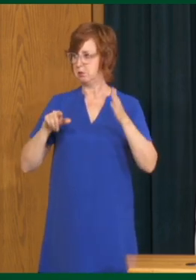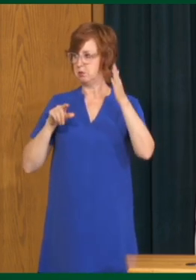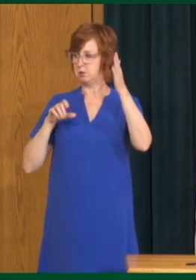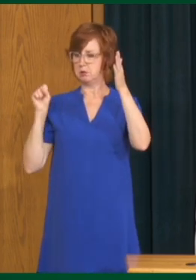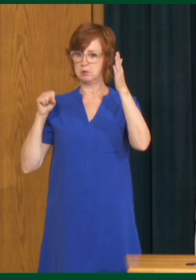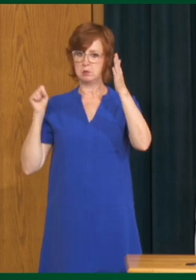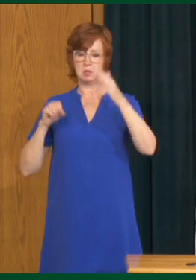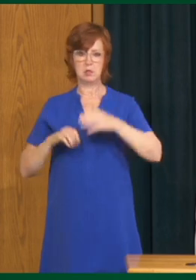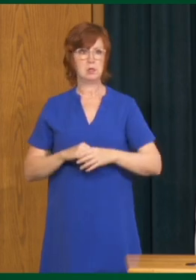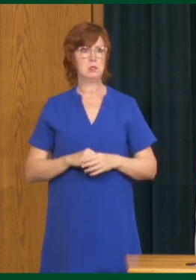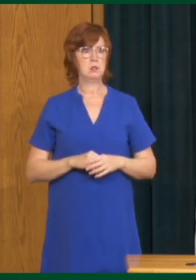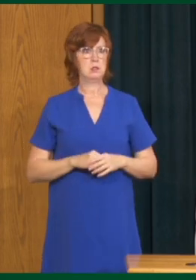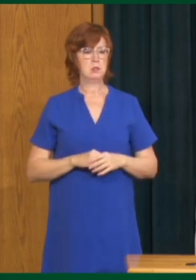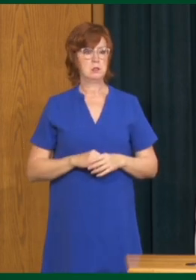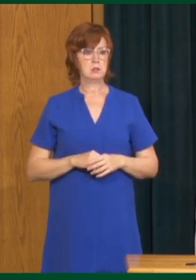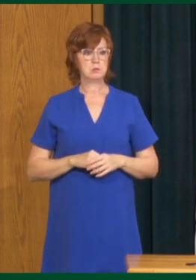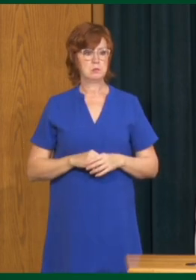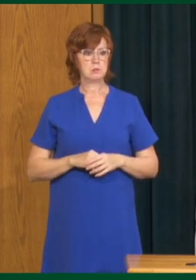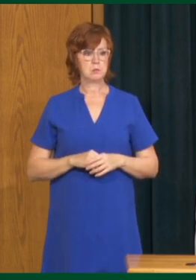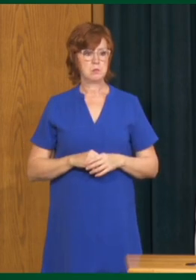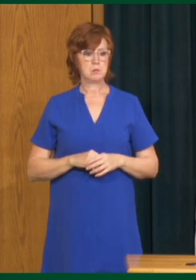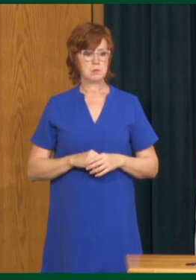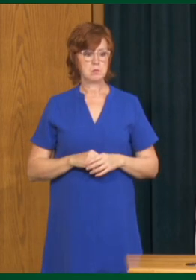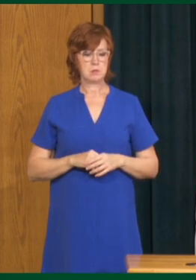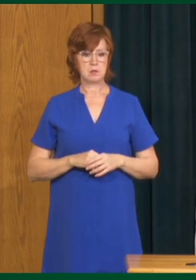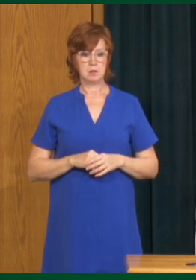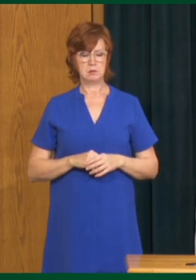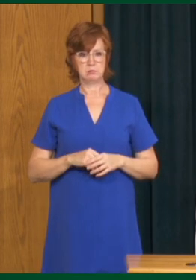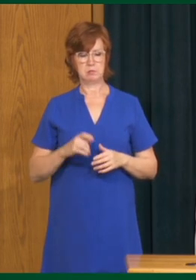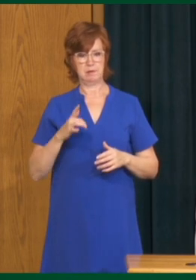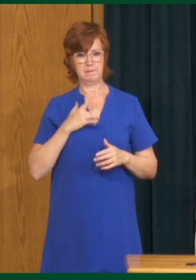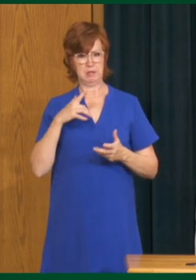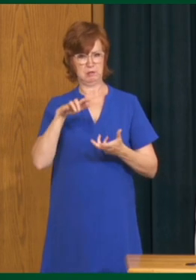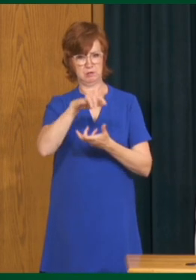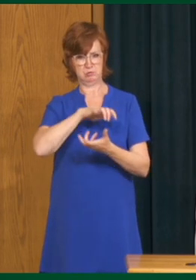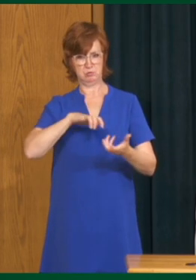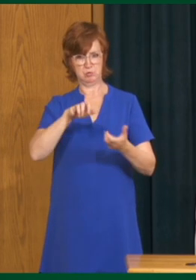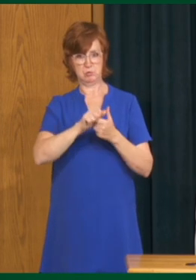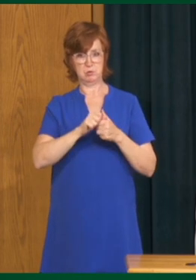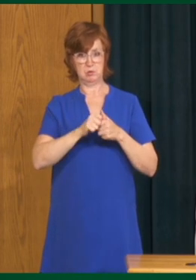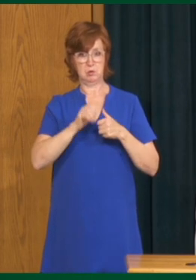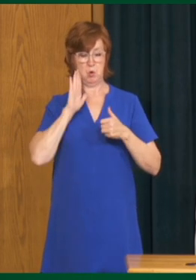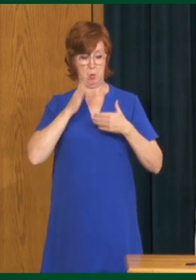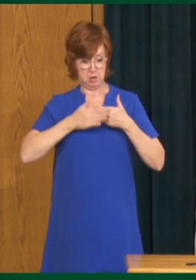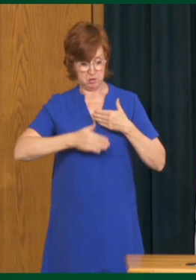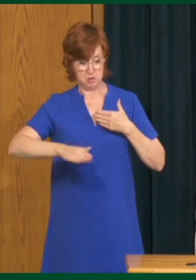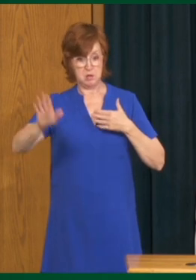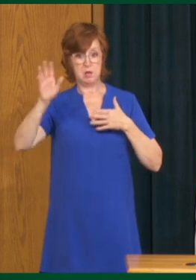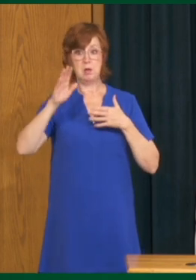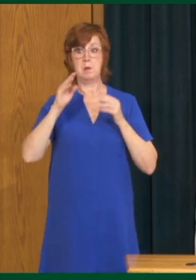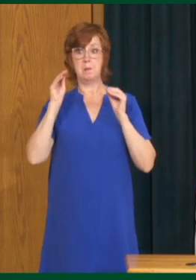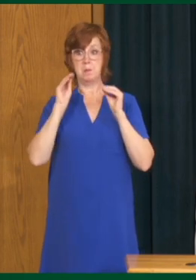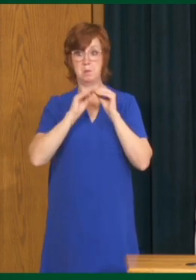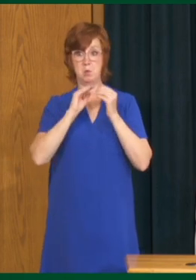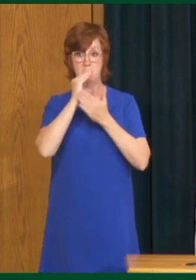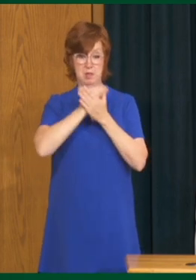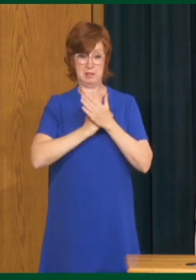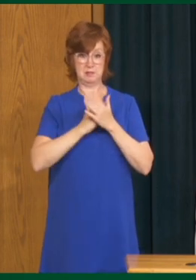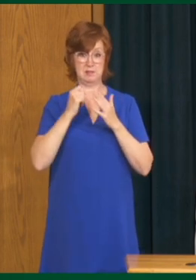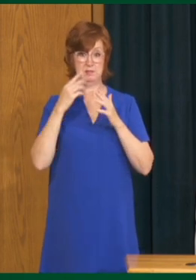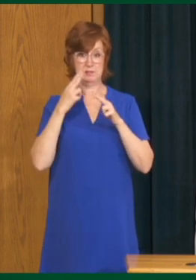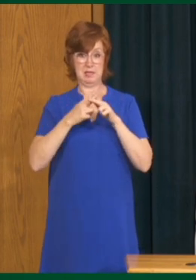Brian? So I'm still a little confused here. Are we going to see this level of detail in future announcements?